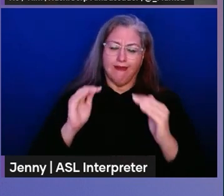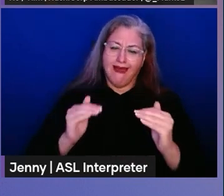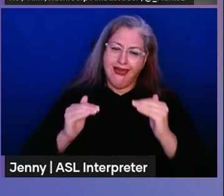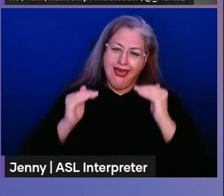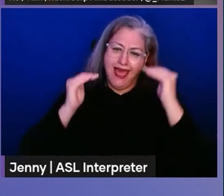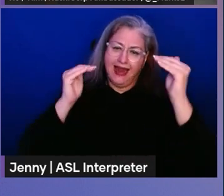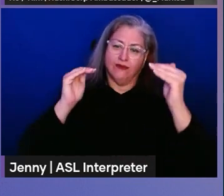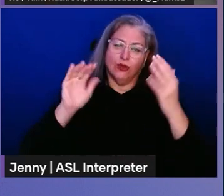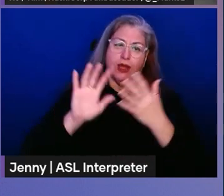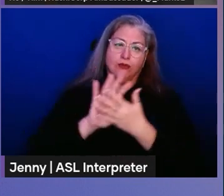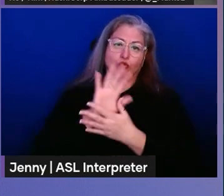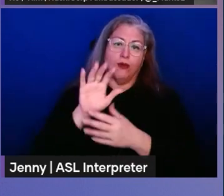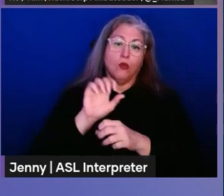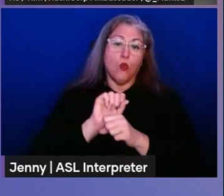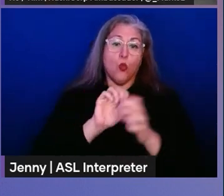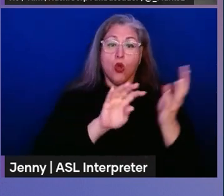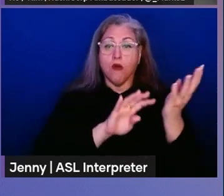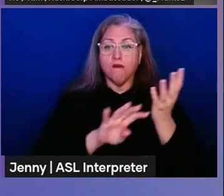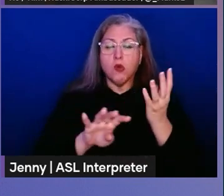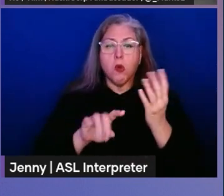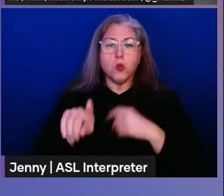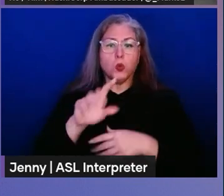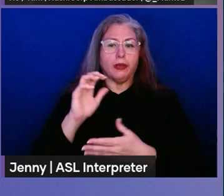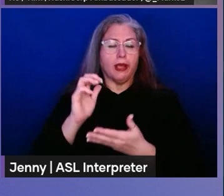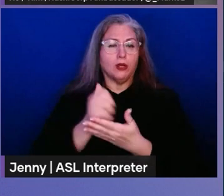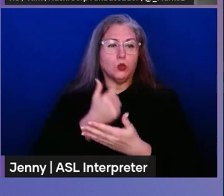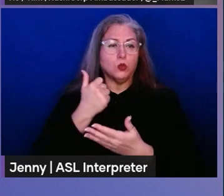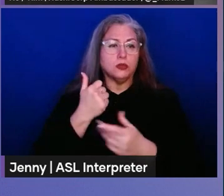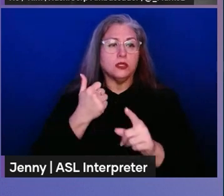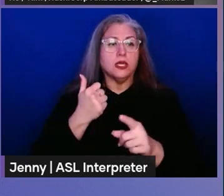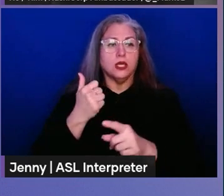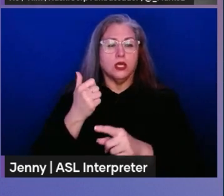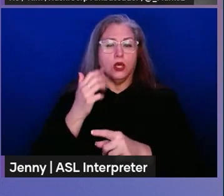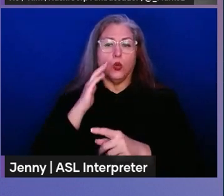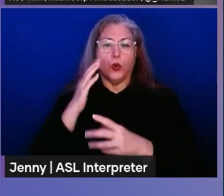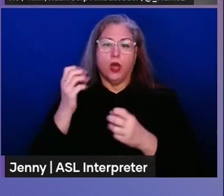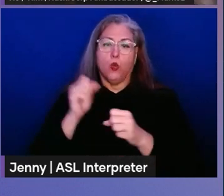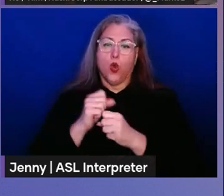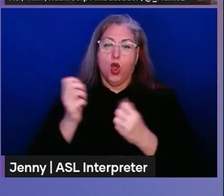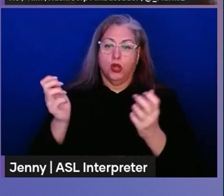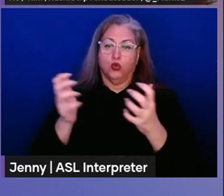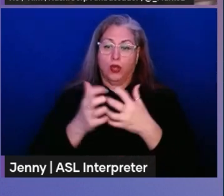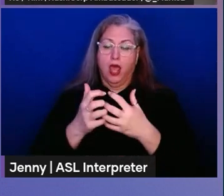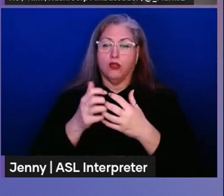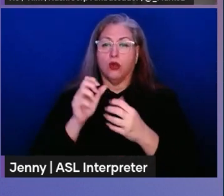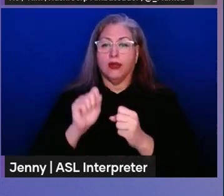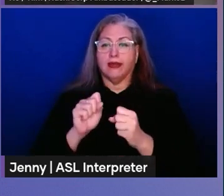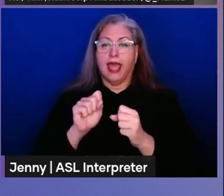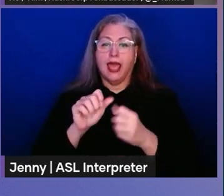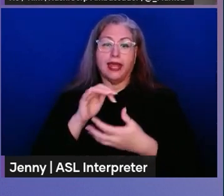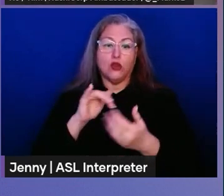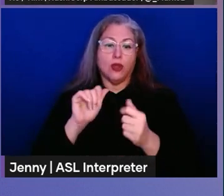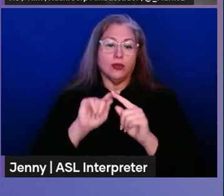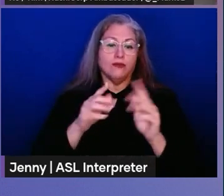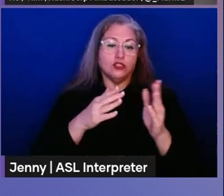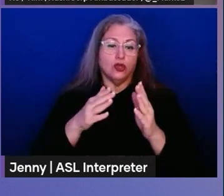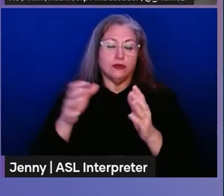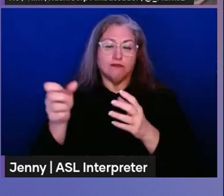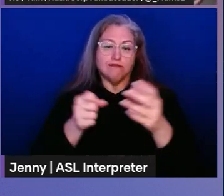abstracted workflow which you can use. And it will do those things together, where you can interact with different services and use them by